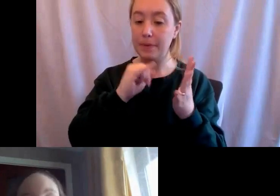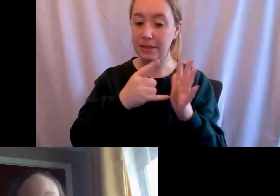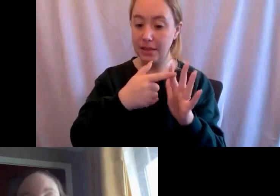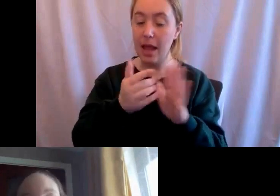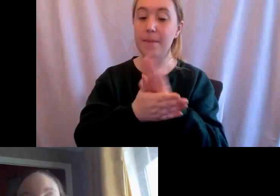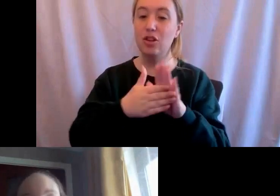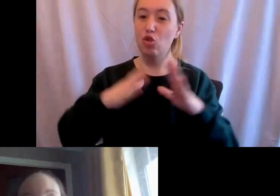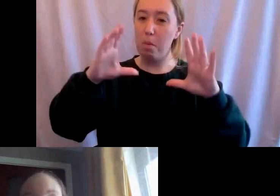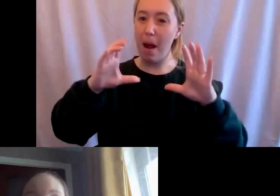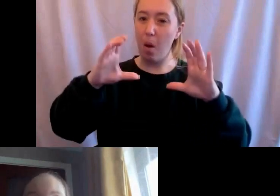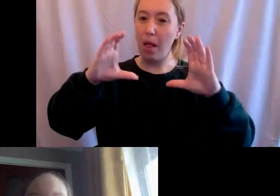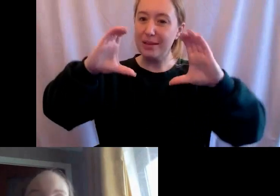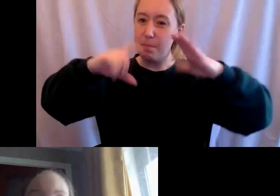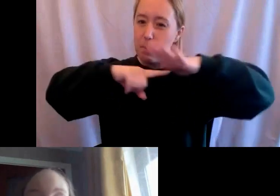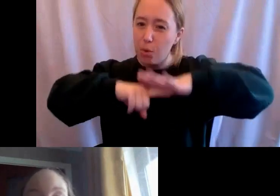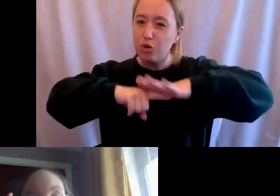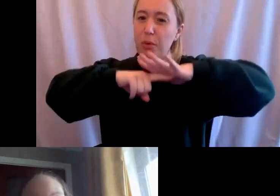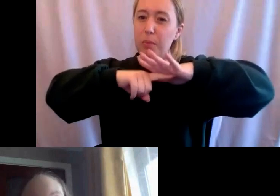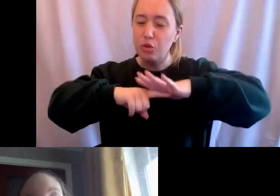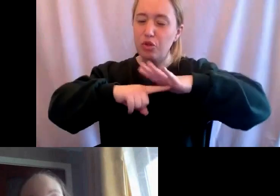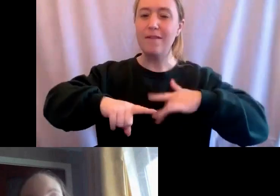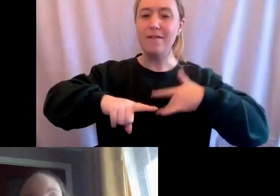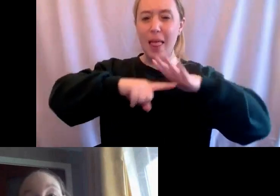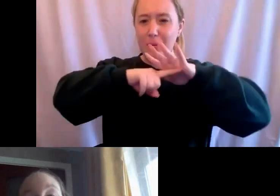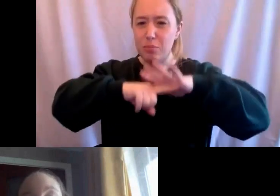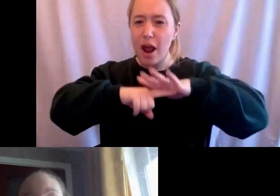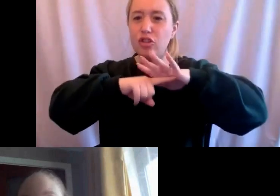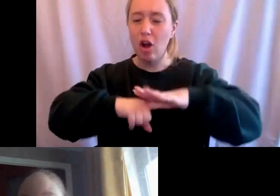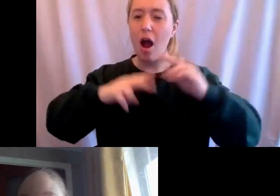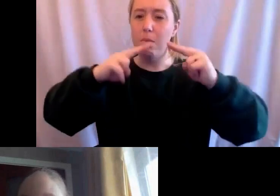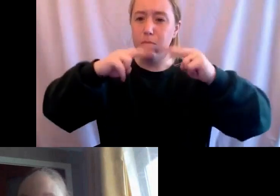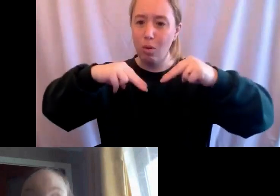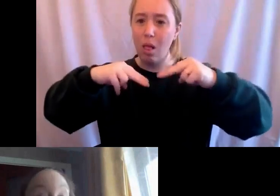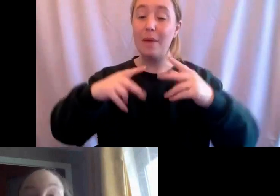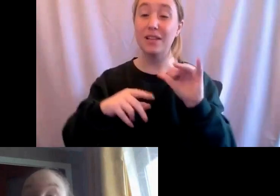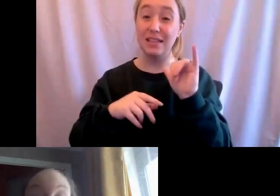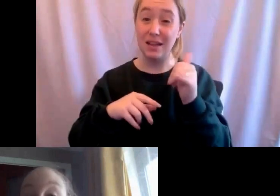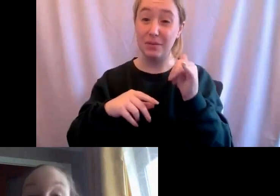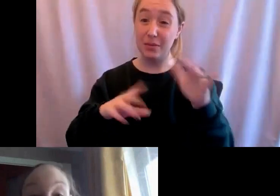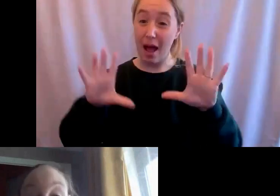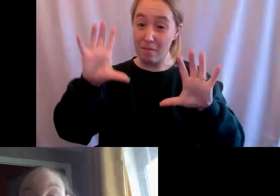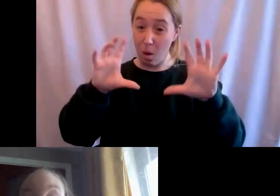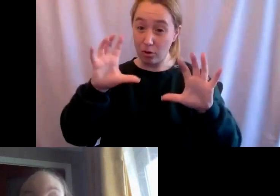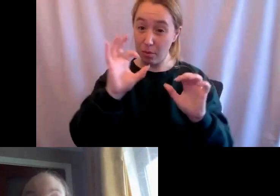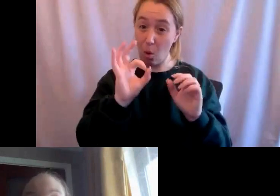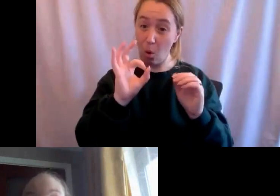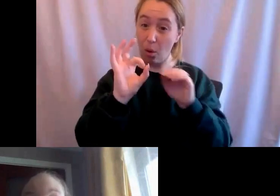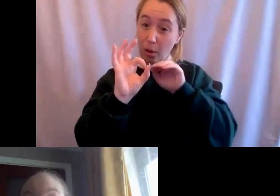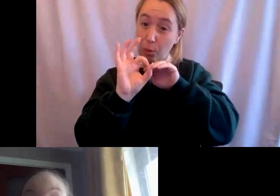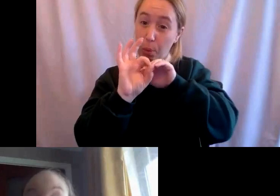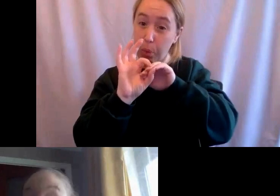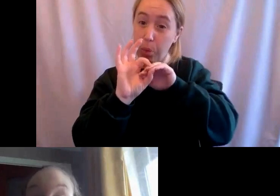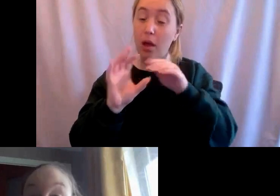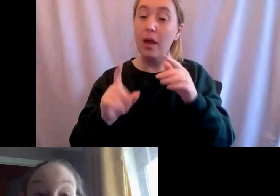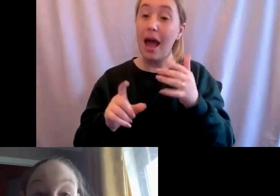of pressure at the bottom. And some patients will find that prolapse coming out of their bottom, and you may come and see a physiotherapist about